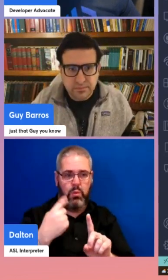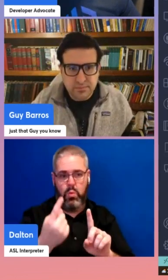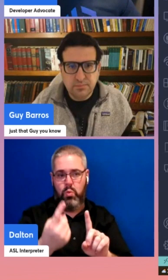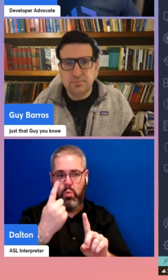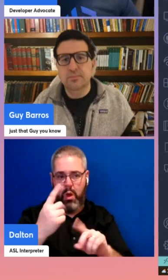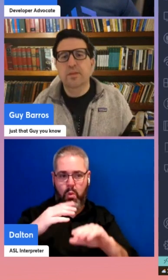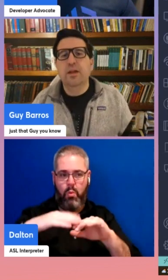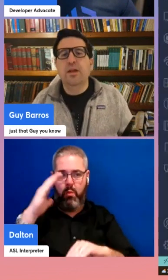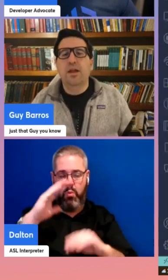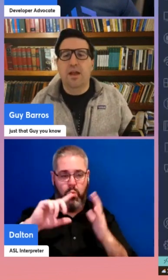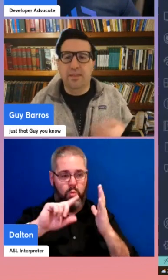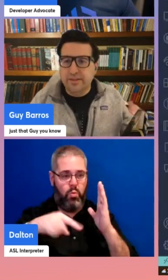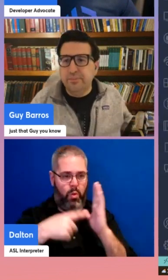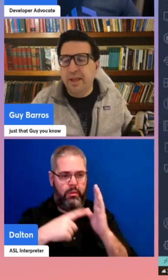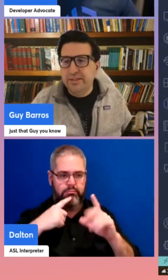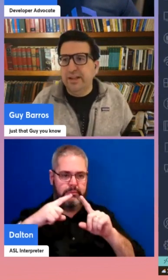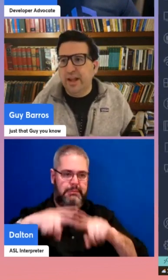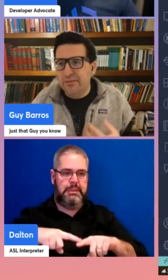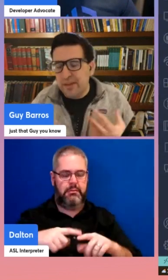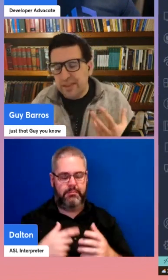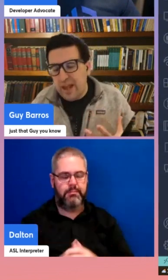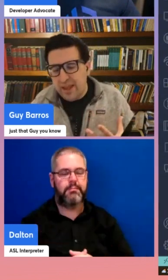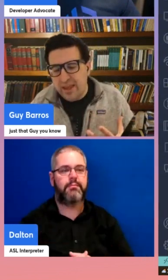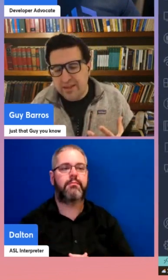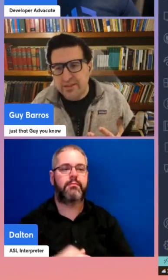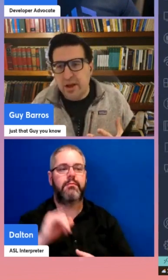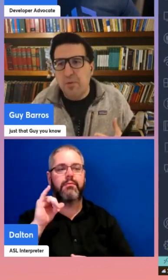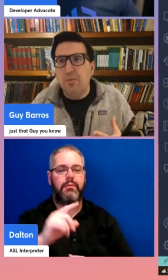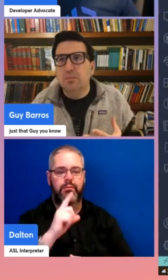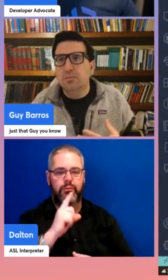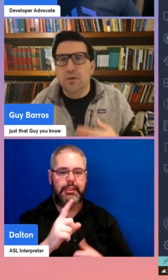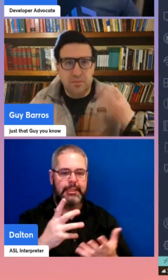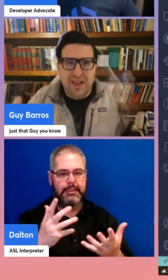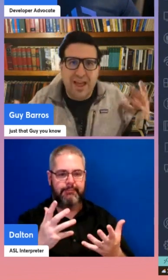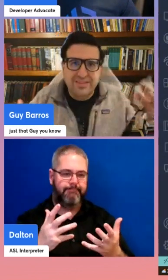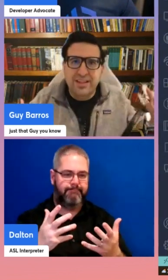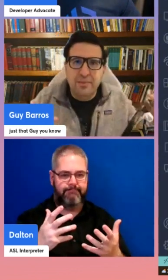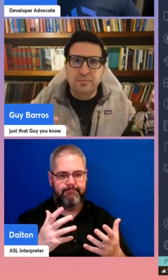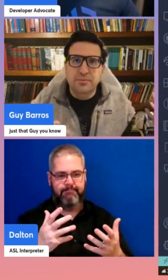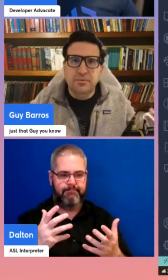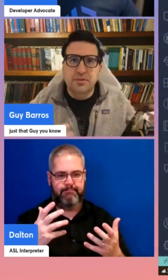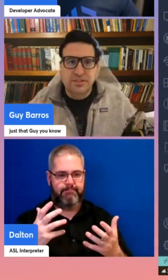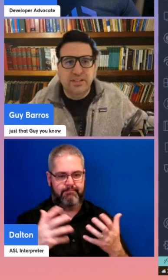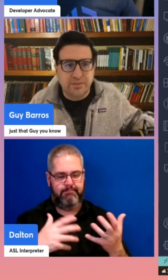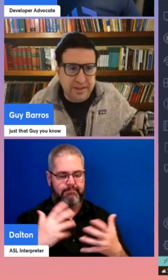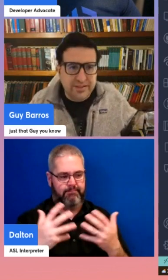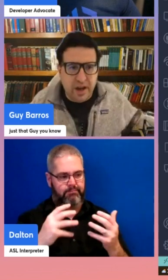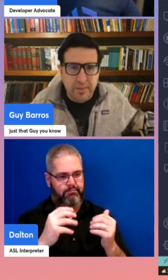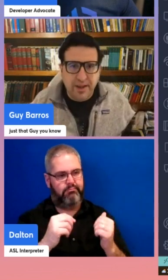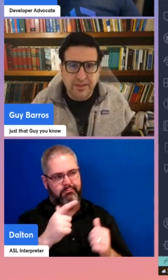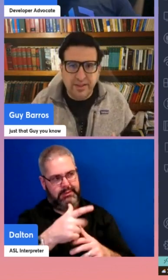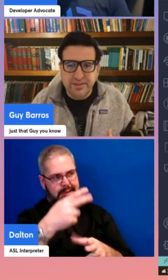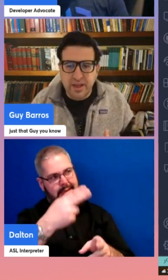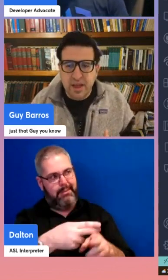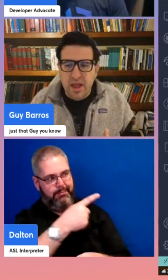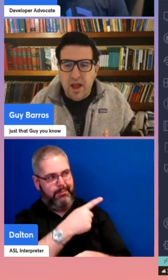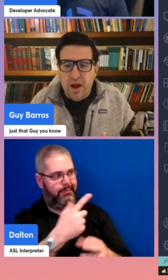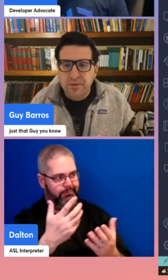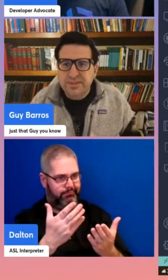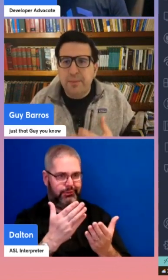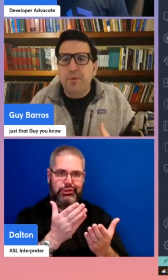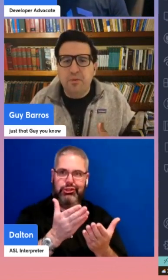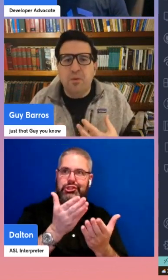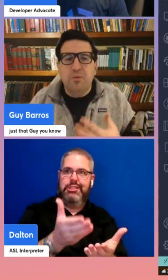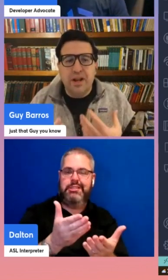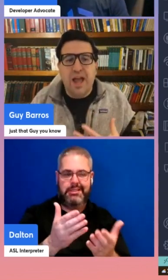roles, and that's up next, and kind of, and that is how, well, as the name suggests, right, it's the RBAC. It's